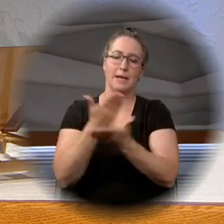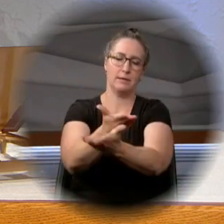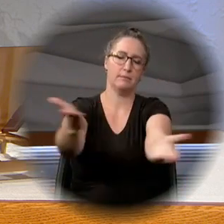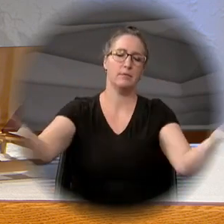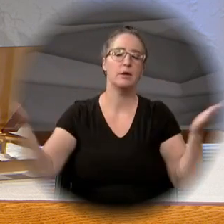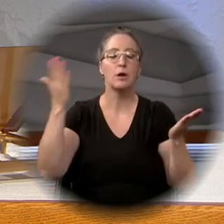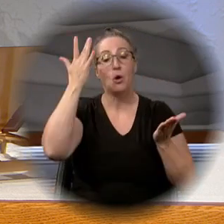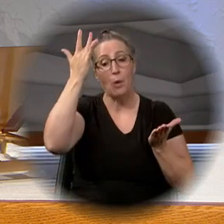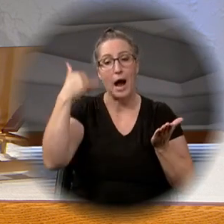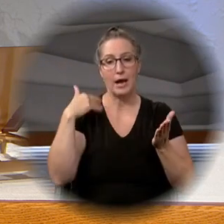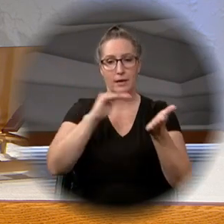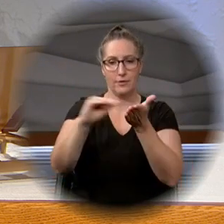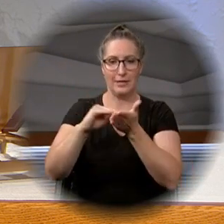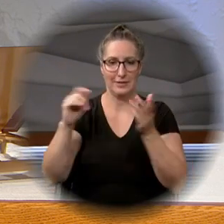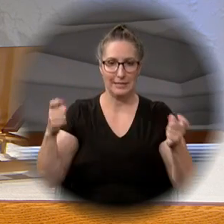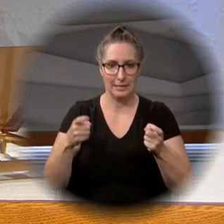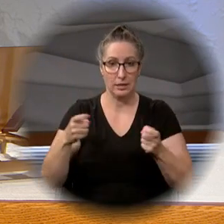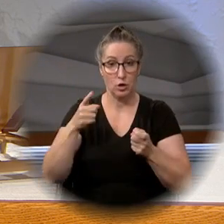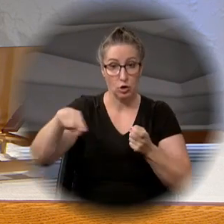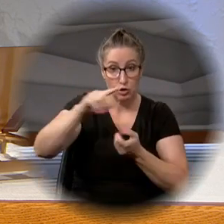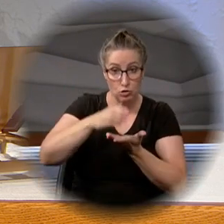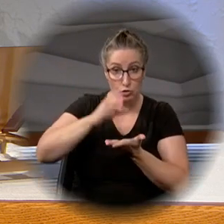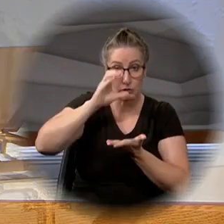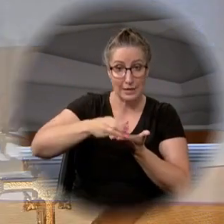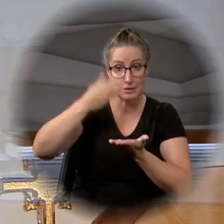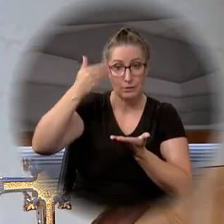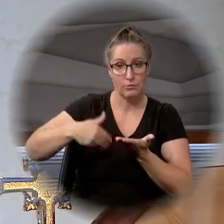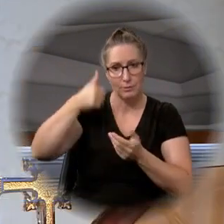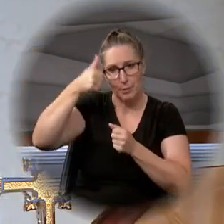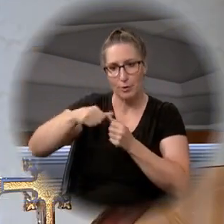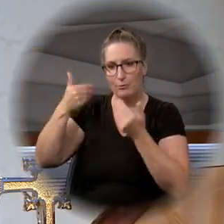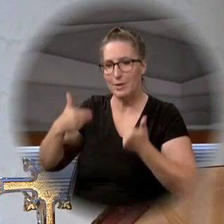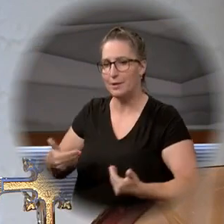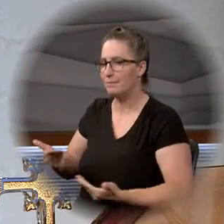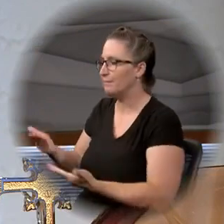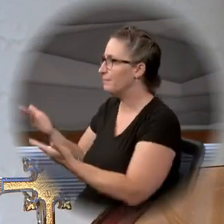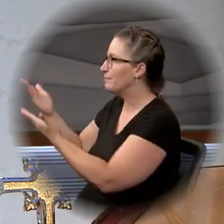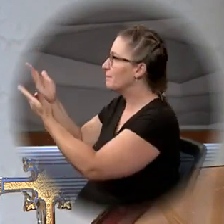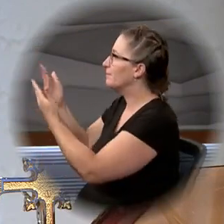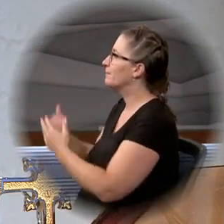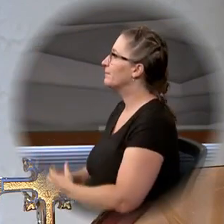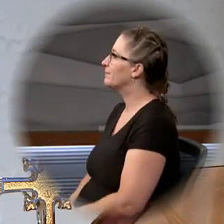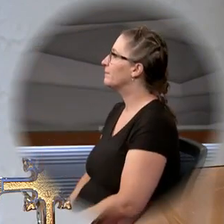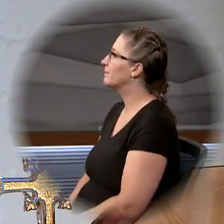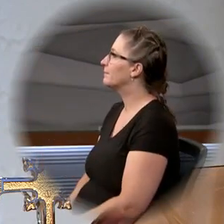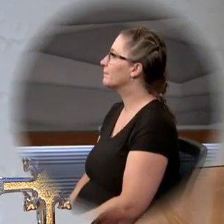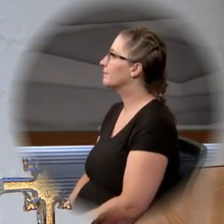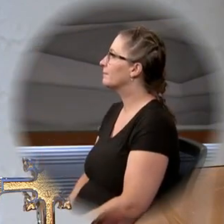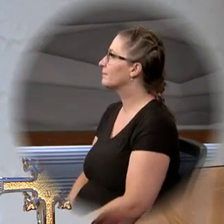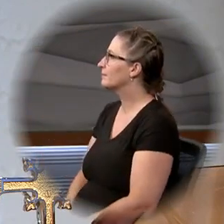and for many for the forgiveness of sins. Do this in memory of me."